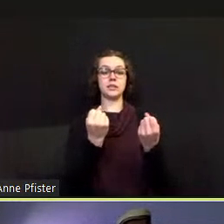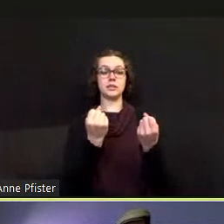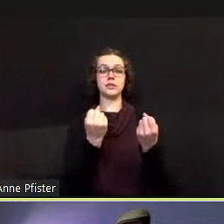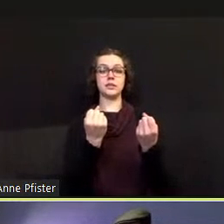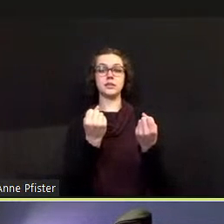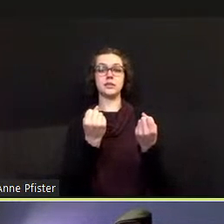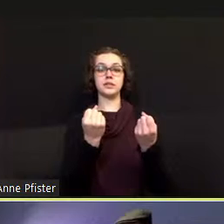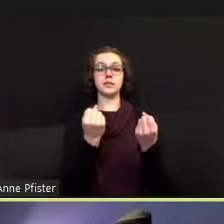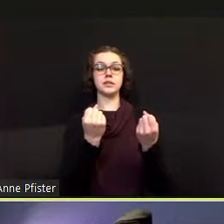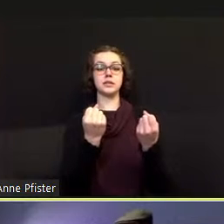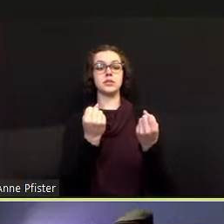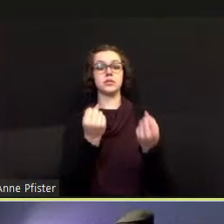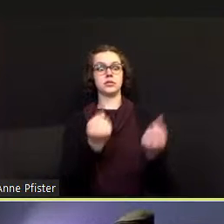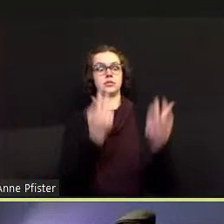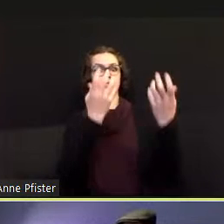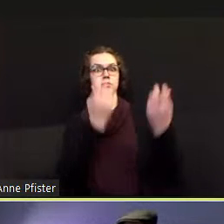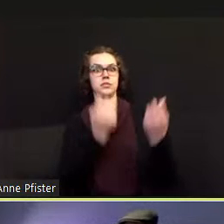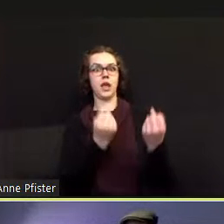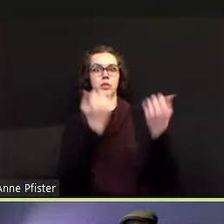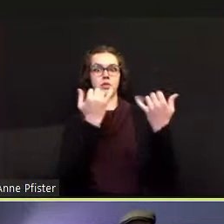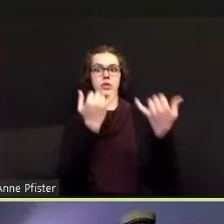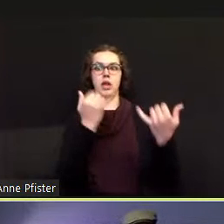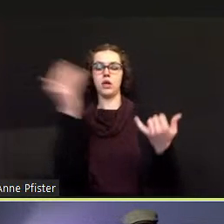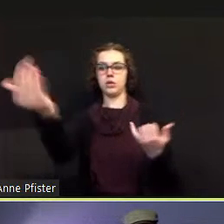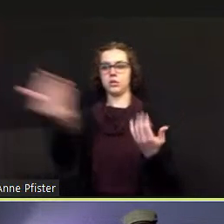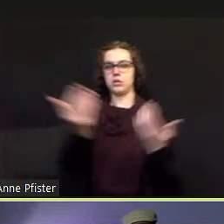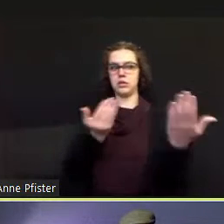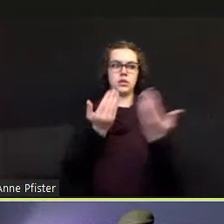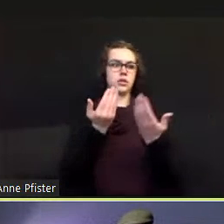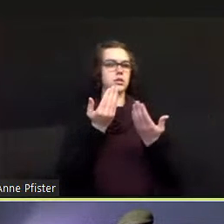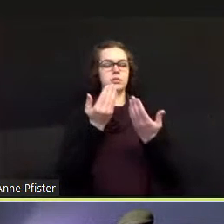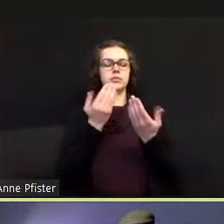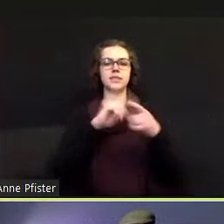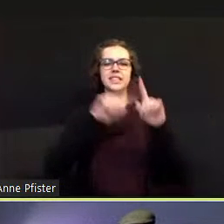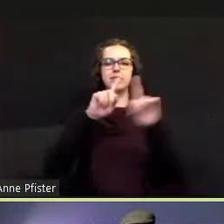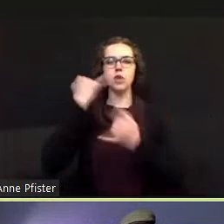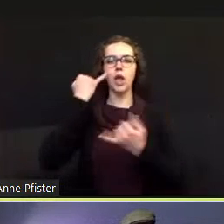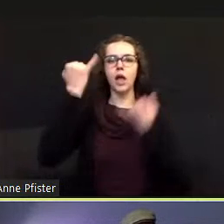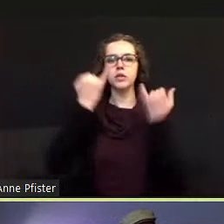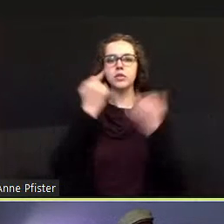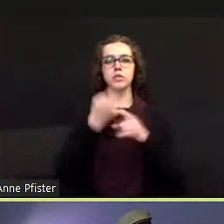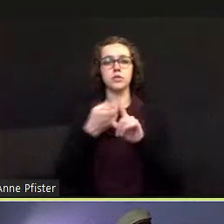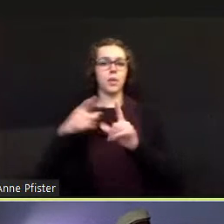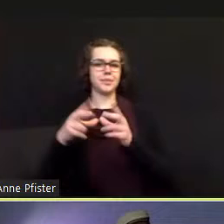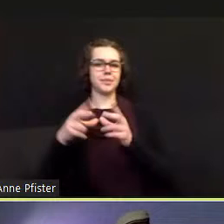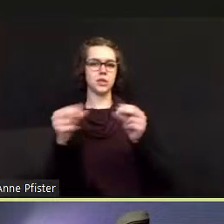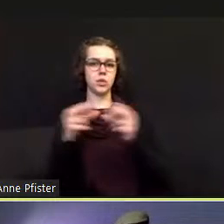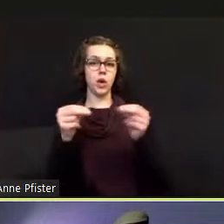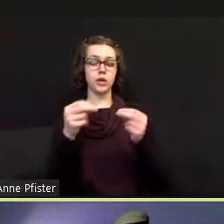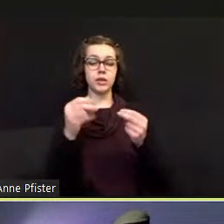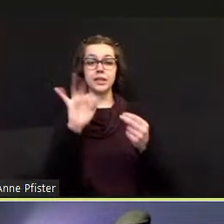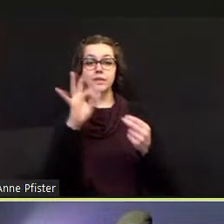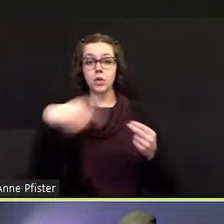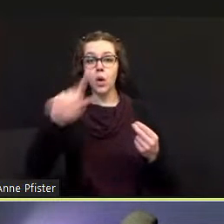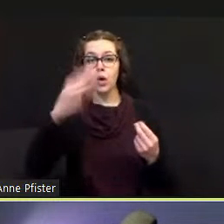raised and brought to the front several different kinds of ideologies in Nicaragua. For those who aren't familiar with this particular case, we've